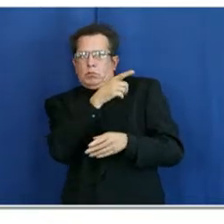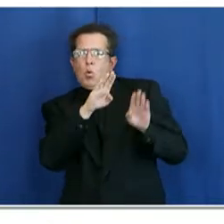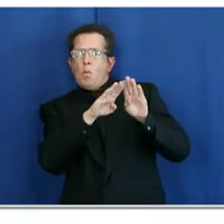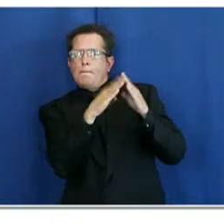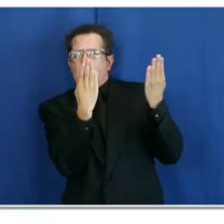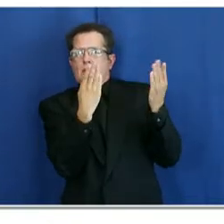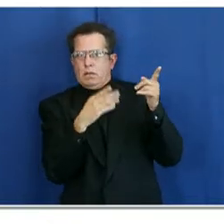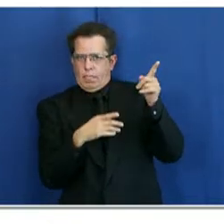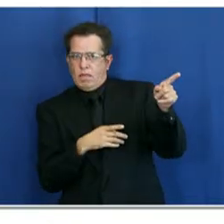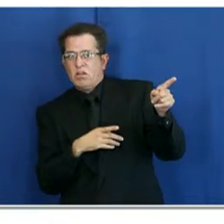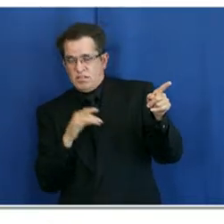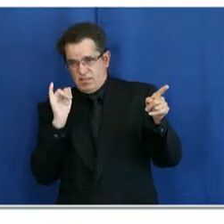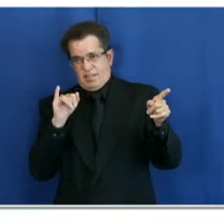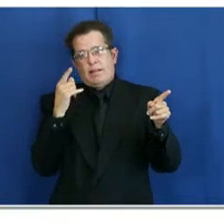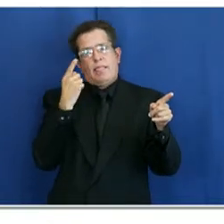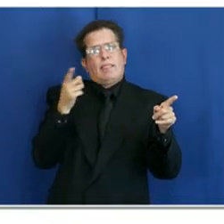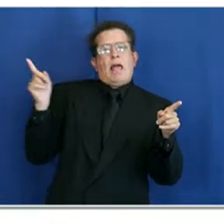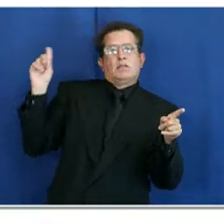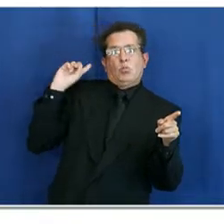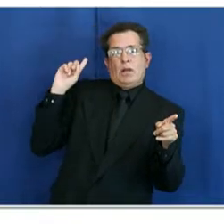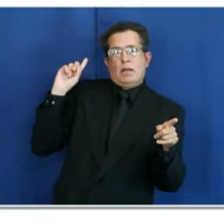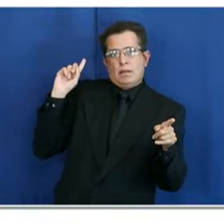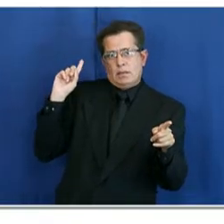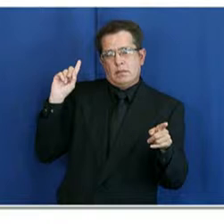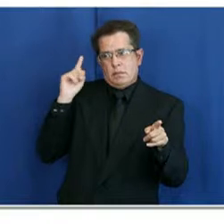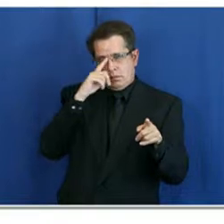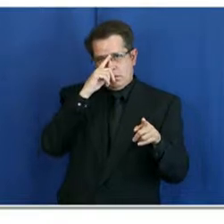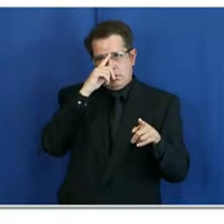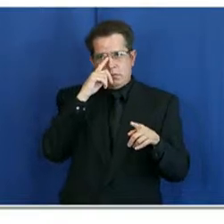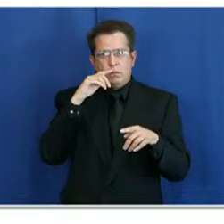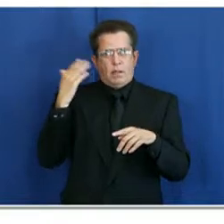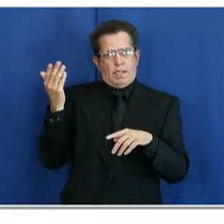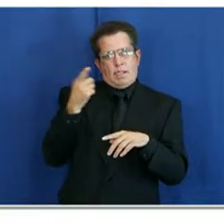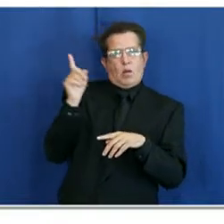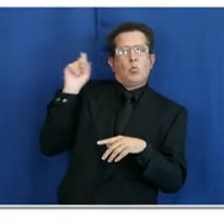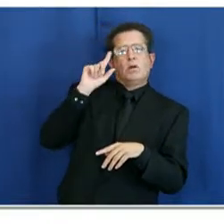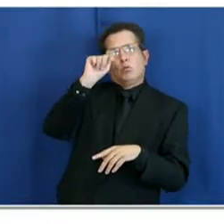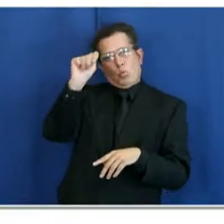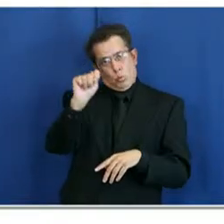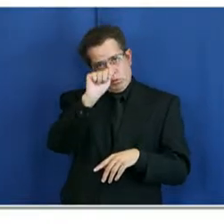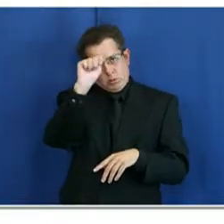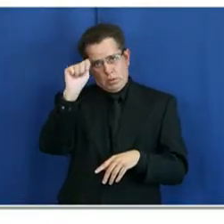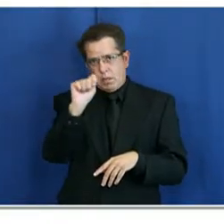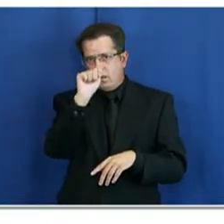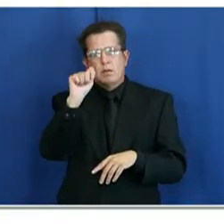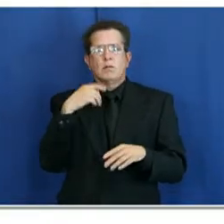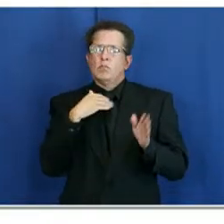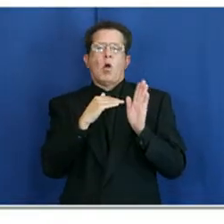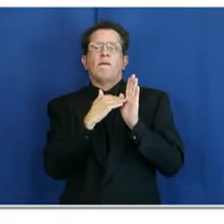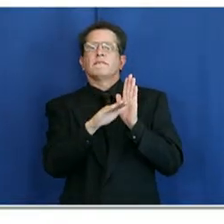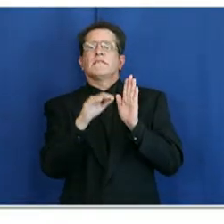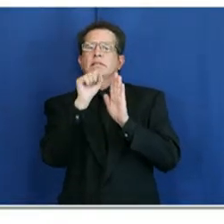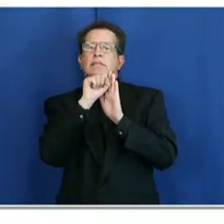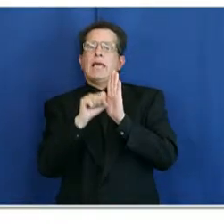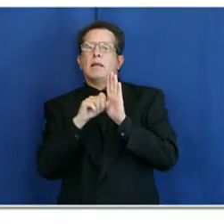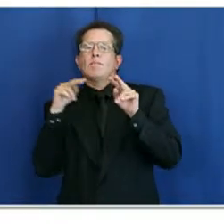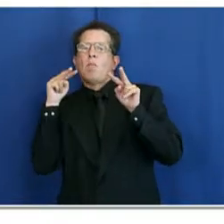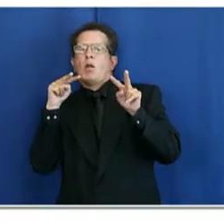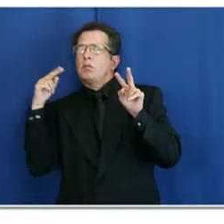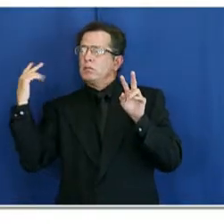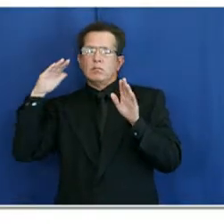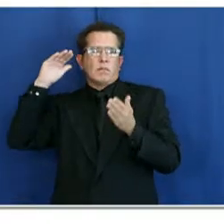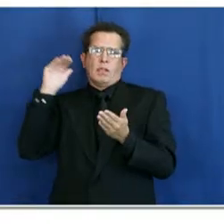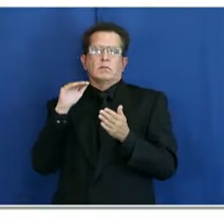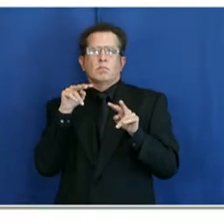have recently, last week, as of last Tuesday, we were off the state monitoring